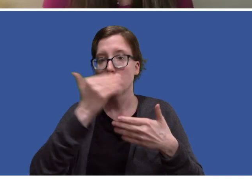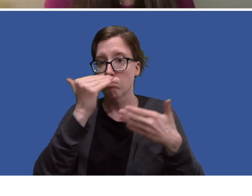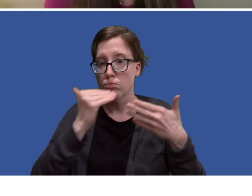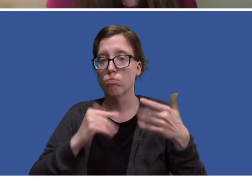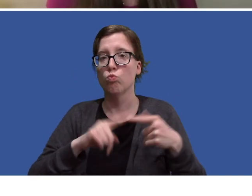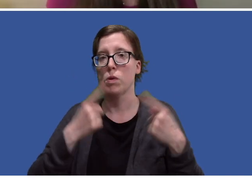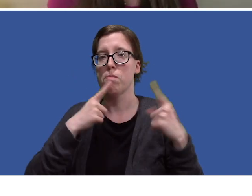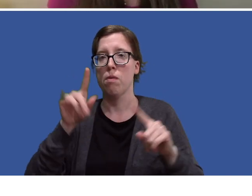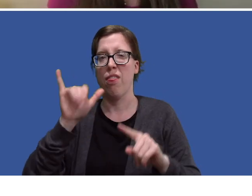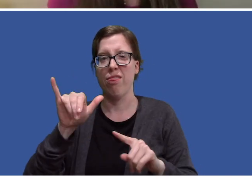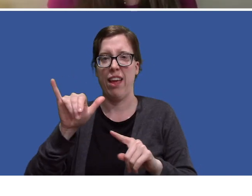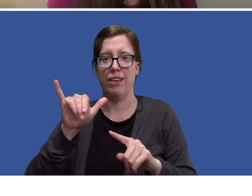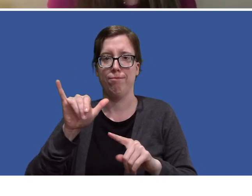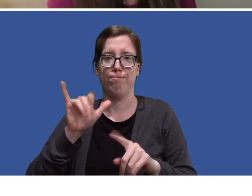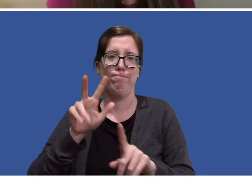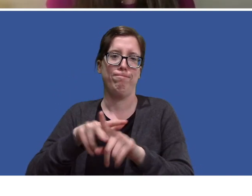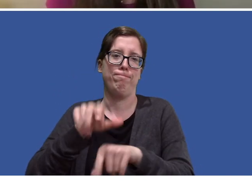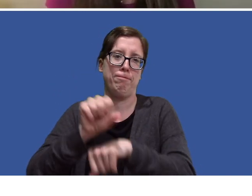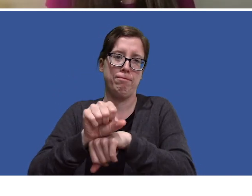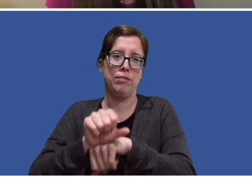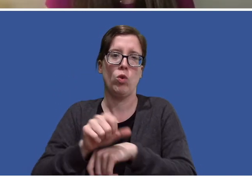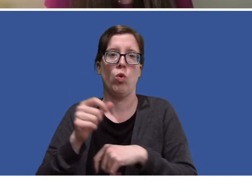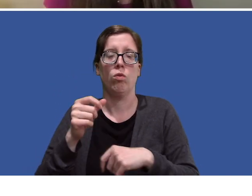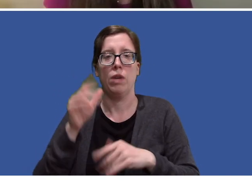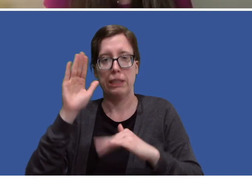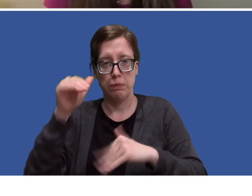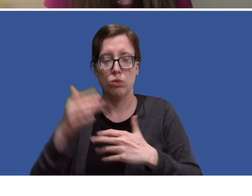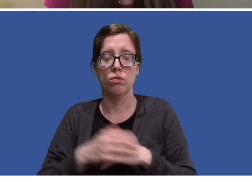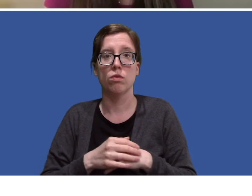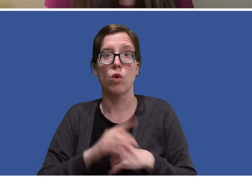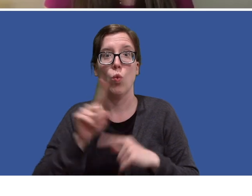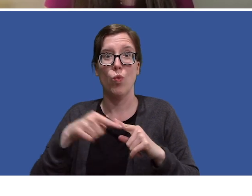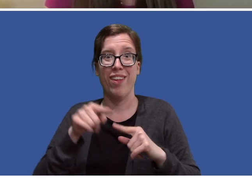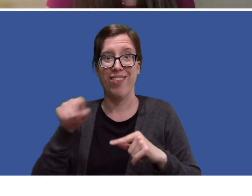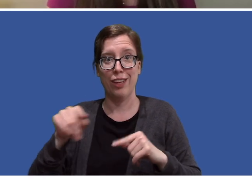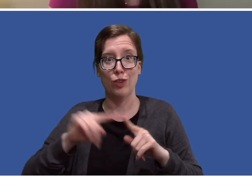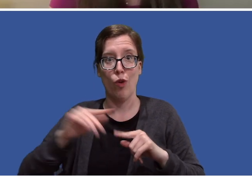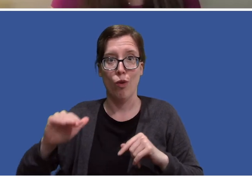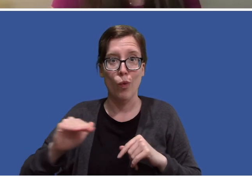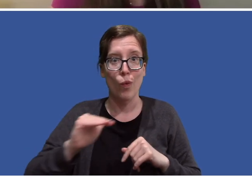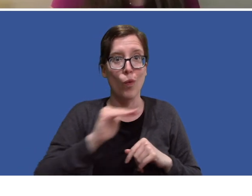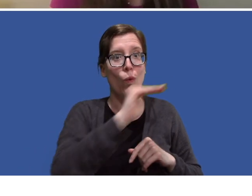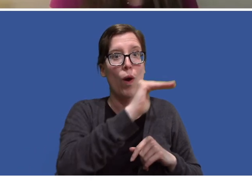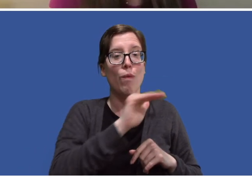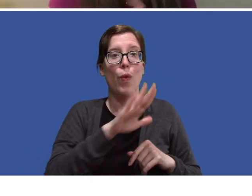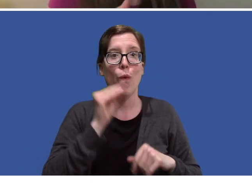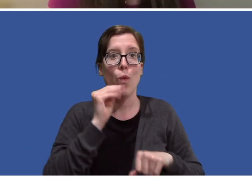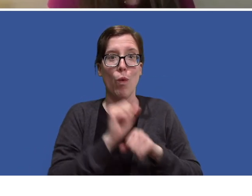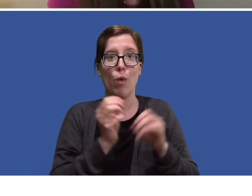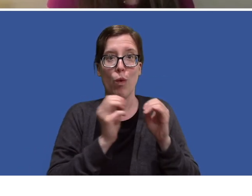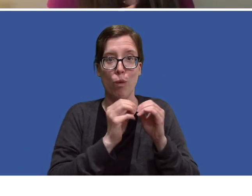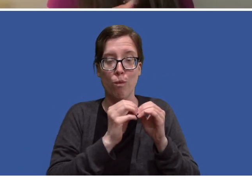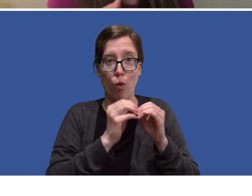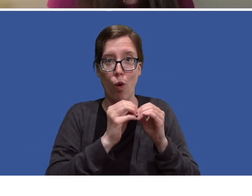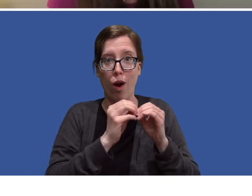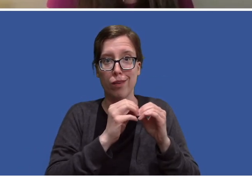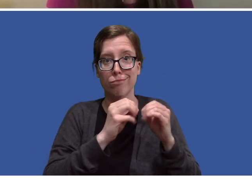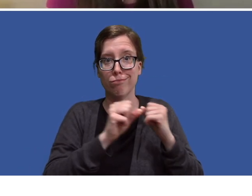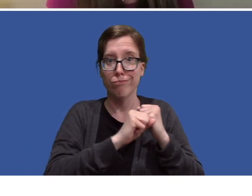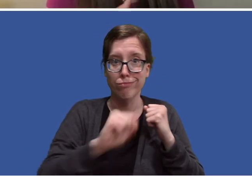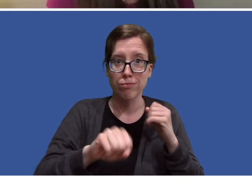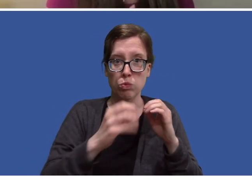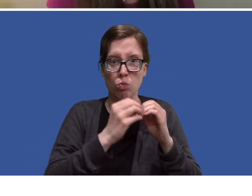project timelines get longer, another tool you can use is just to have a calendar where you and the student or the